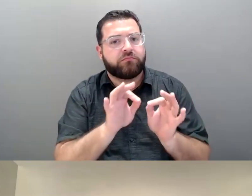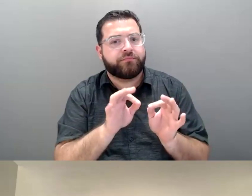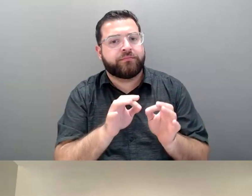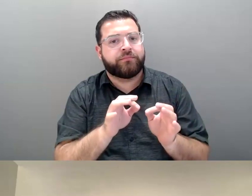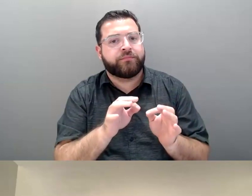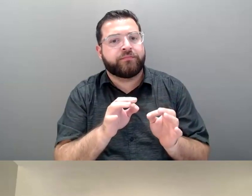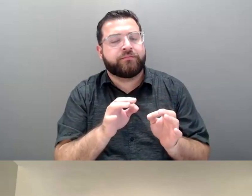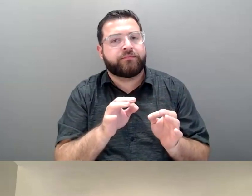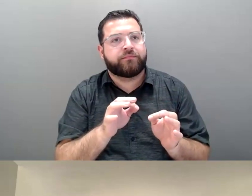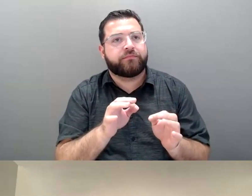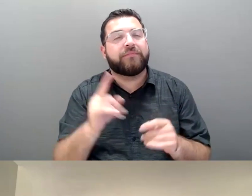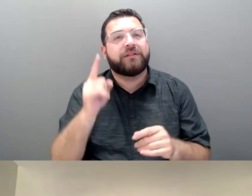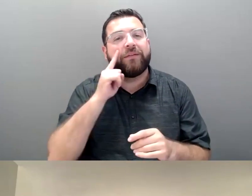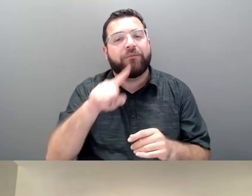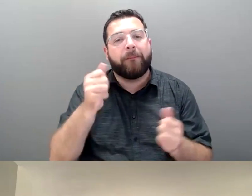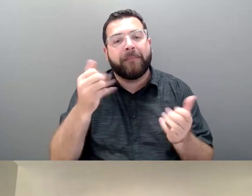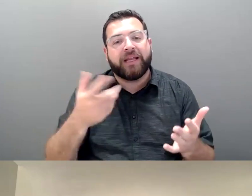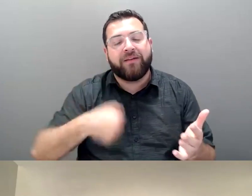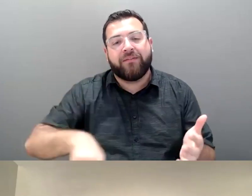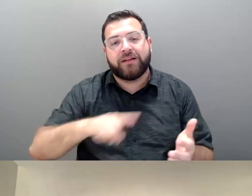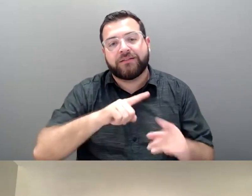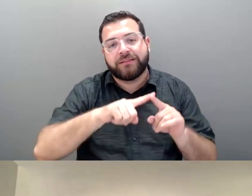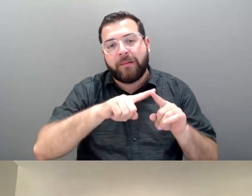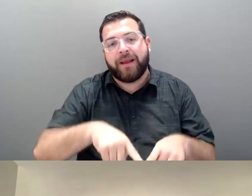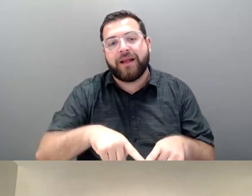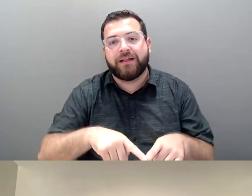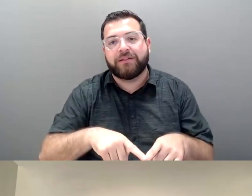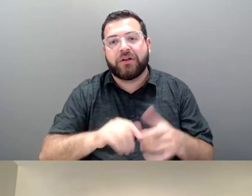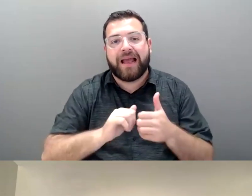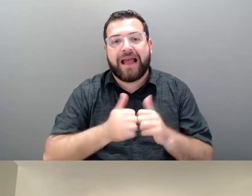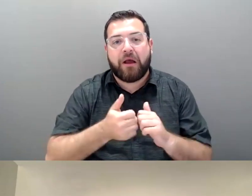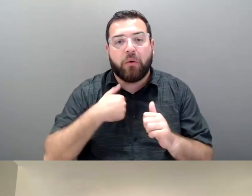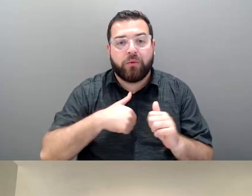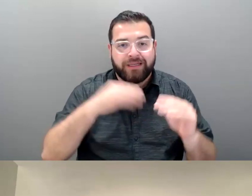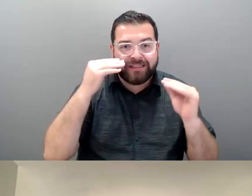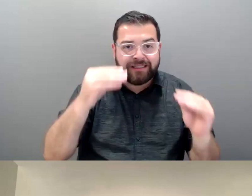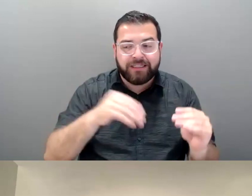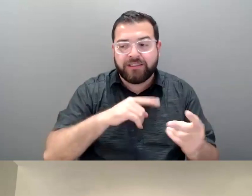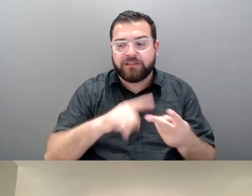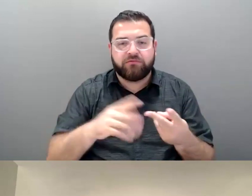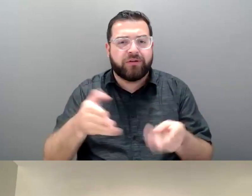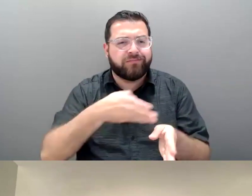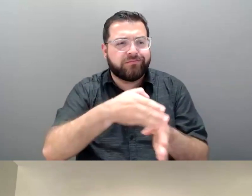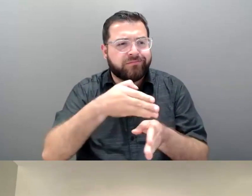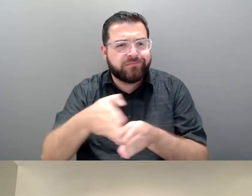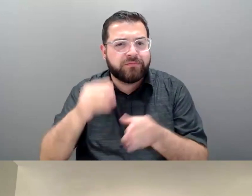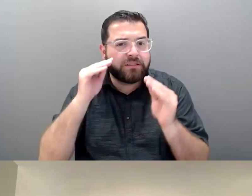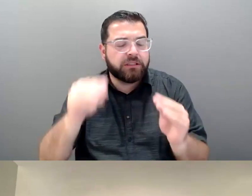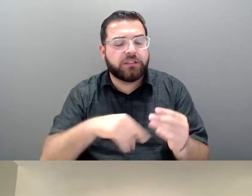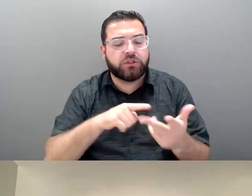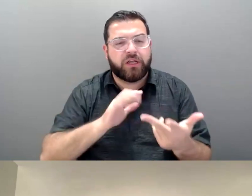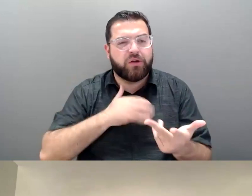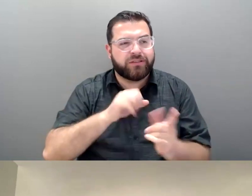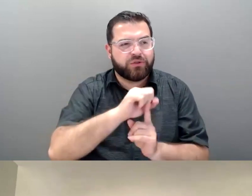I think for a lot of us, it maybe depends what modality we teach, what our discipline is, what our situation is.